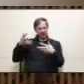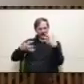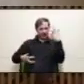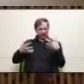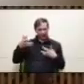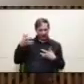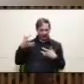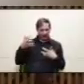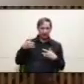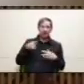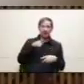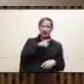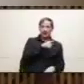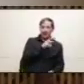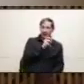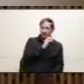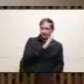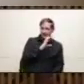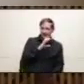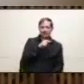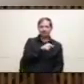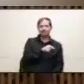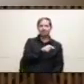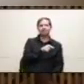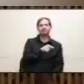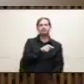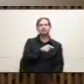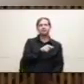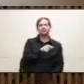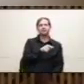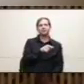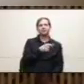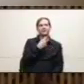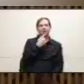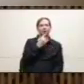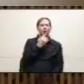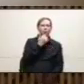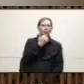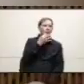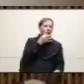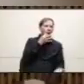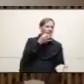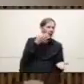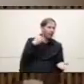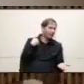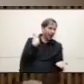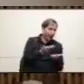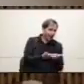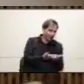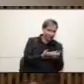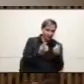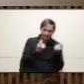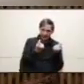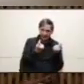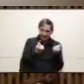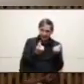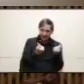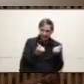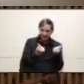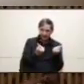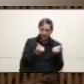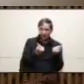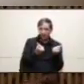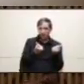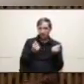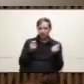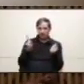was talking about where we did not talk about who applied for the money so that we can have what do you call it? A